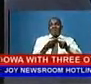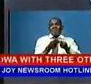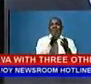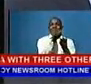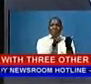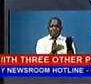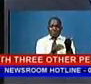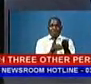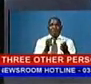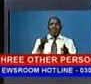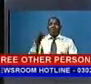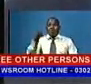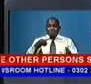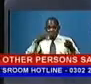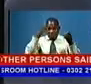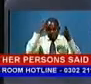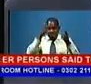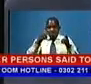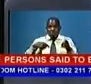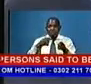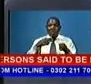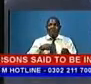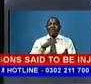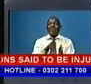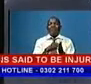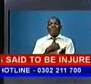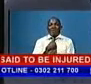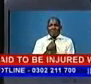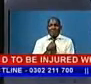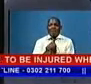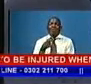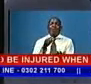this court has ruled, and has ruled that we can give evidence on that.